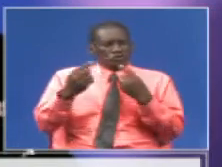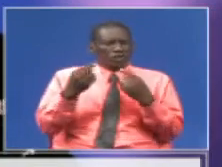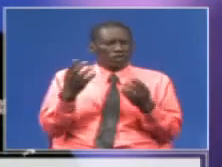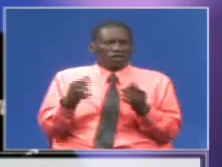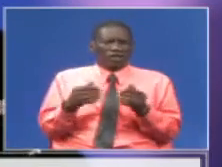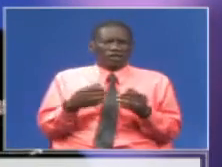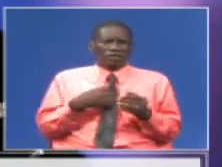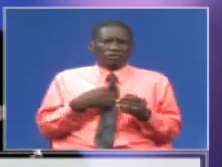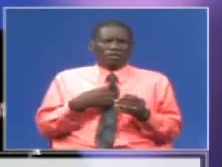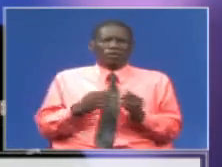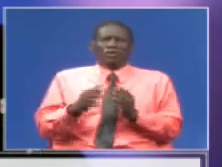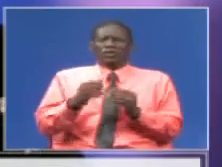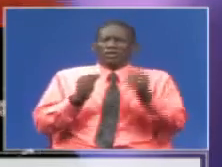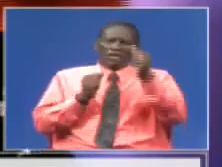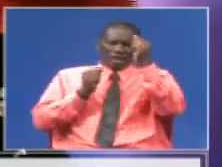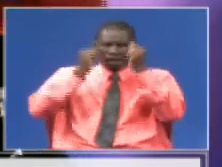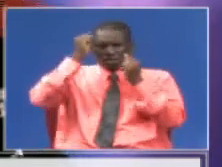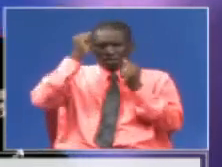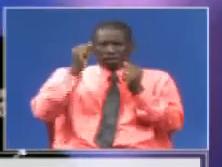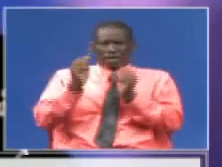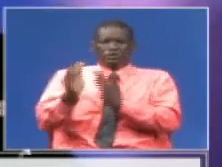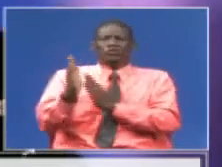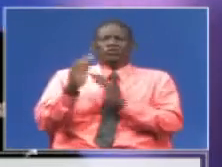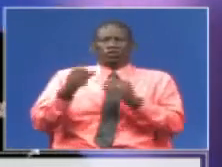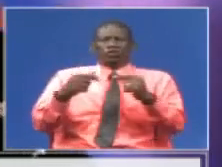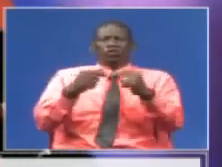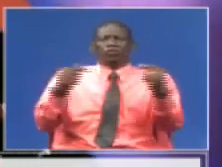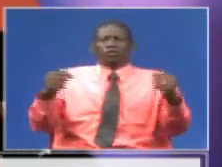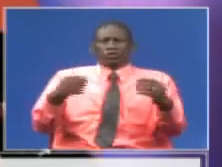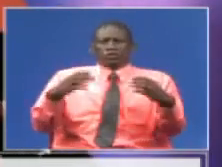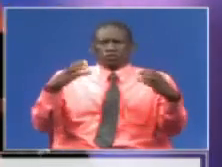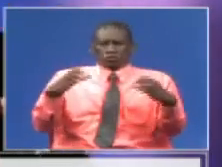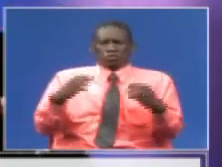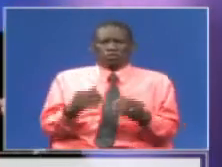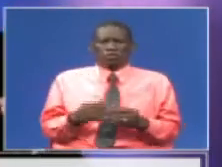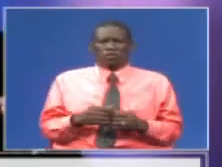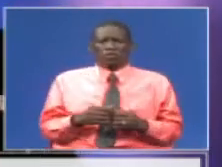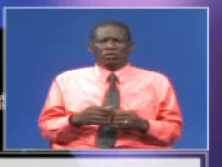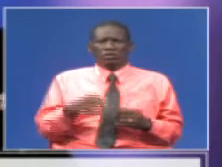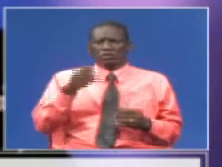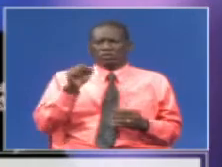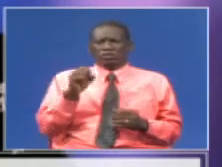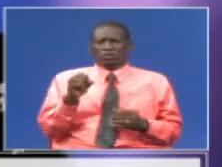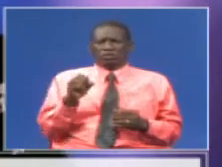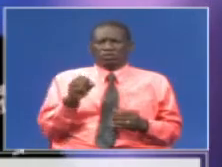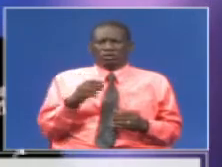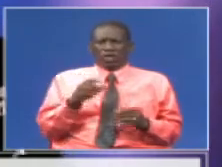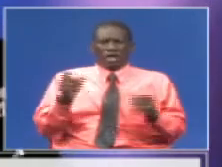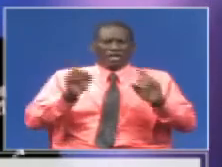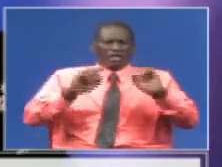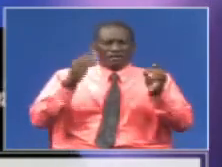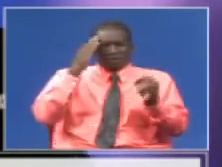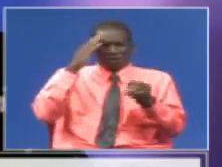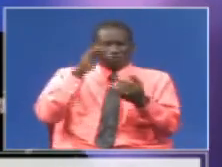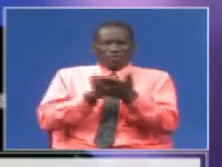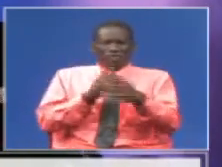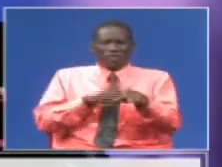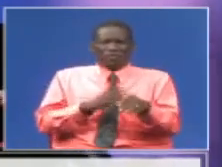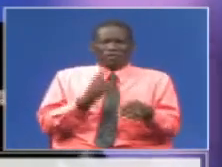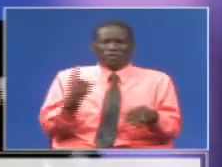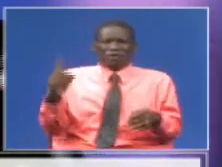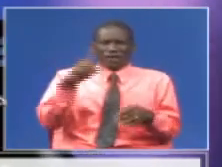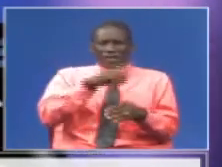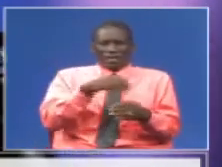I was a soldier of the opposing and opposing side. So I didn't know at that time that one day I would